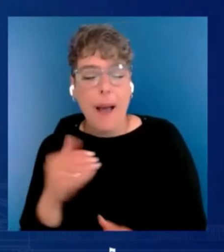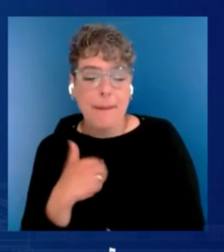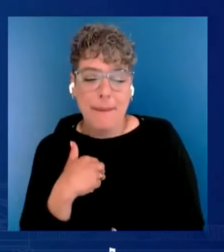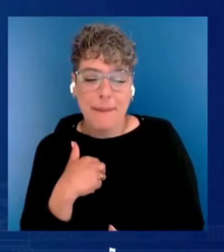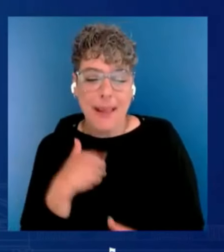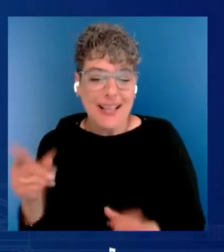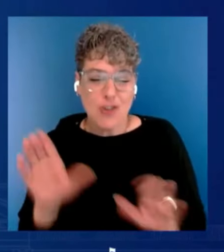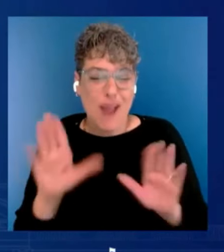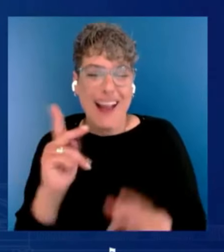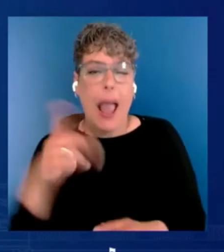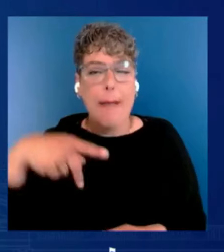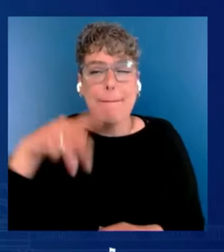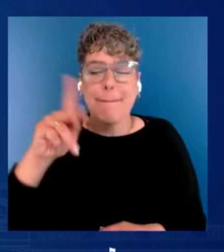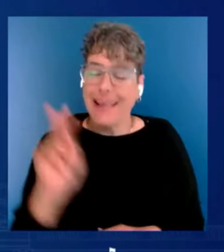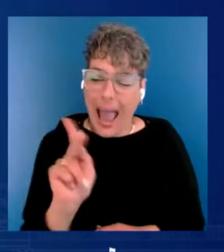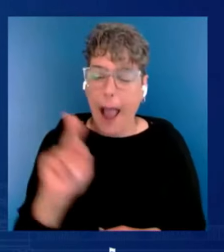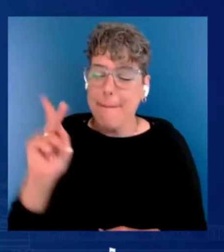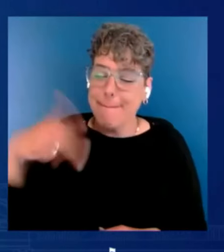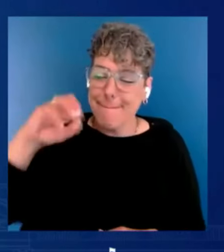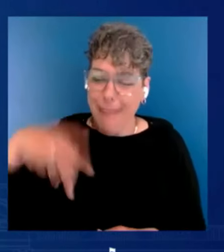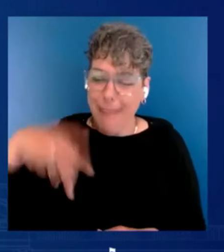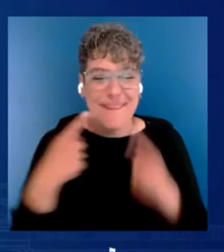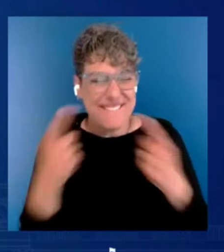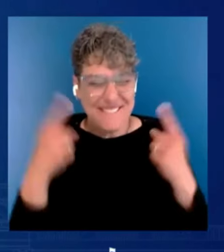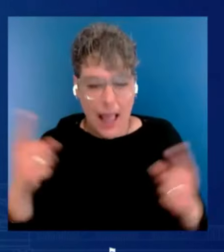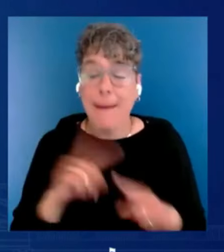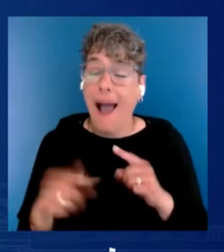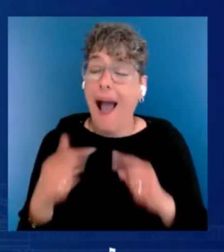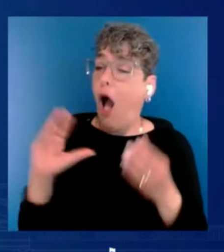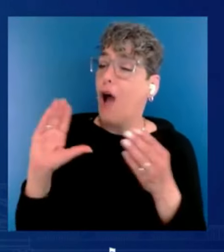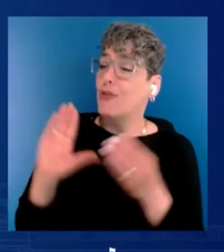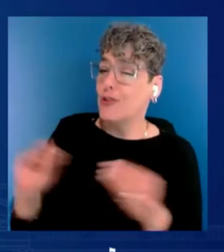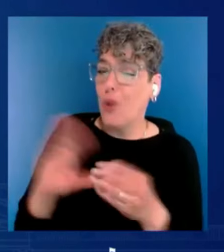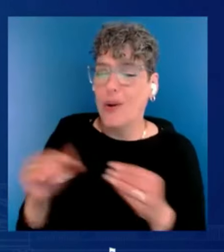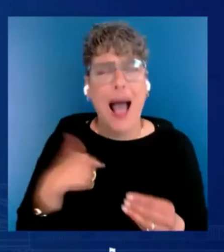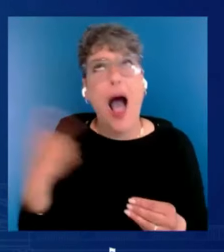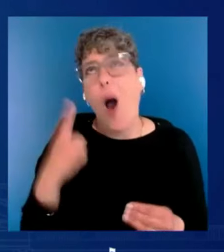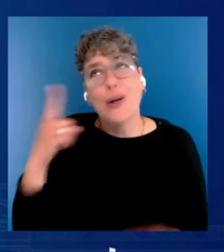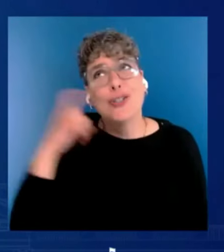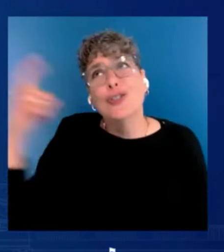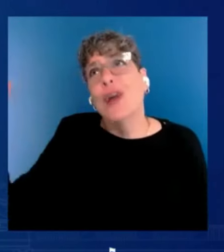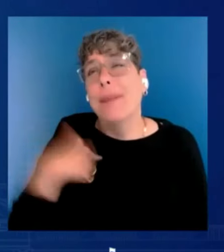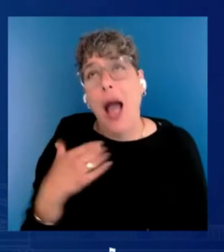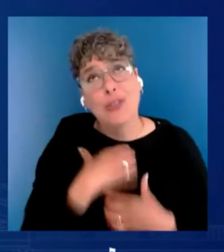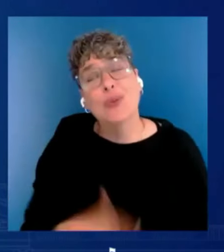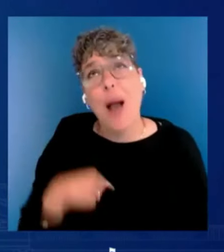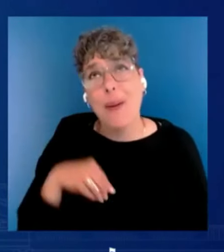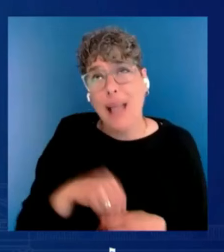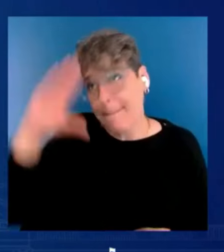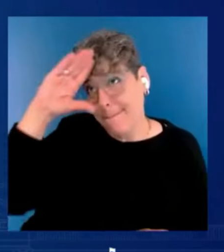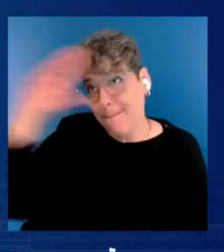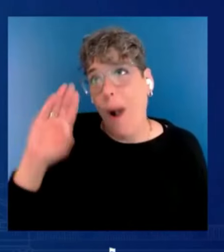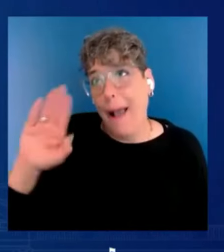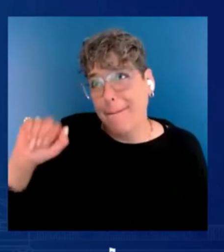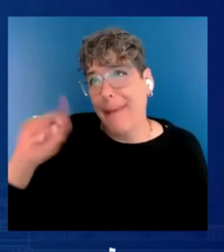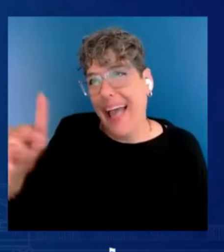I disclosed that I, in fact, have always had this dream of being in a boy band. And I, you know, sometimes